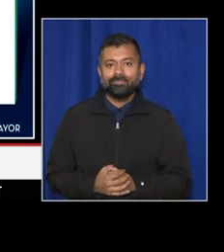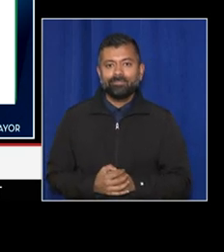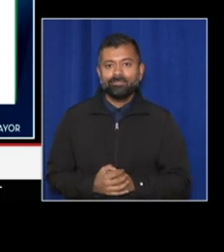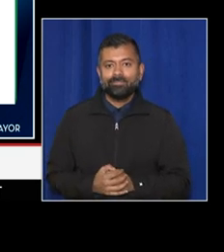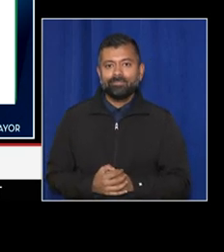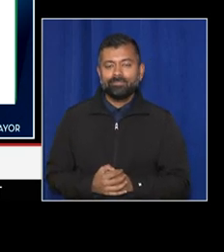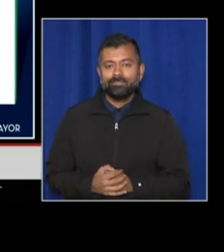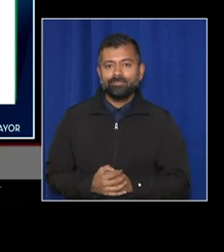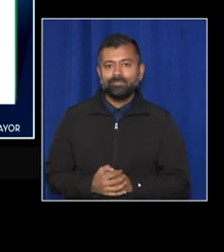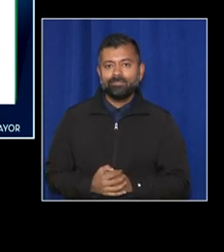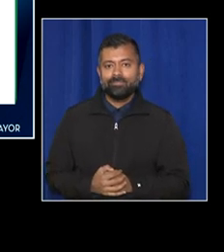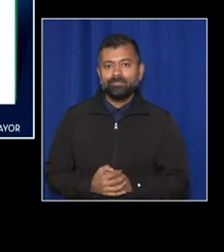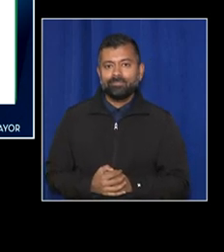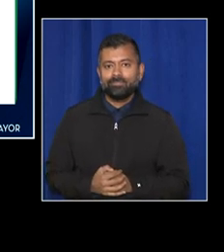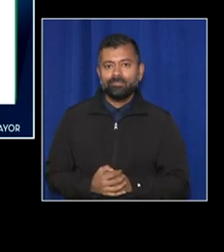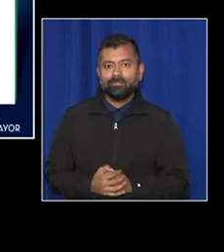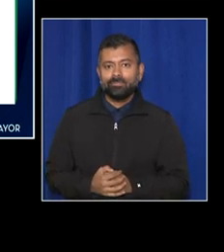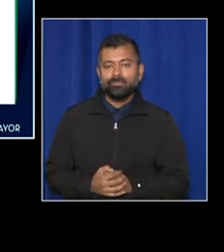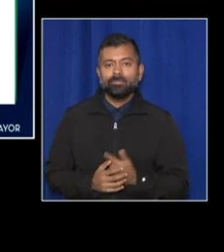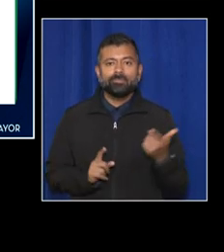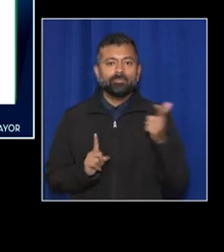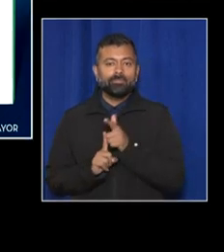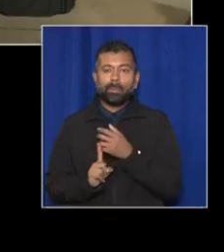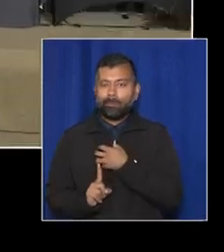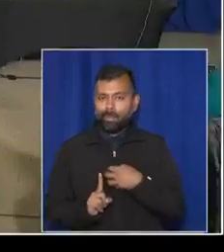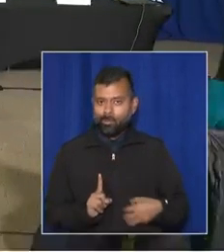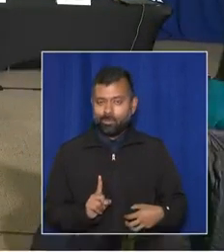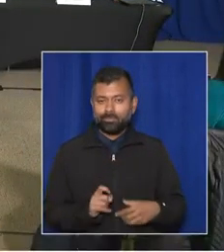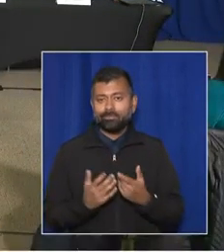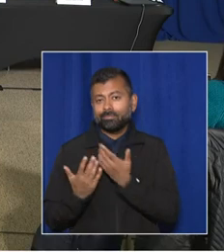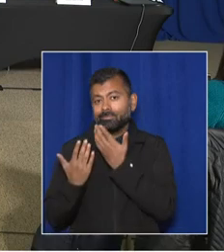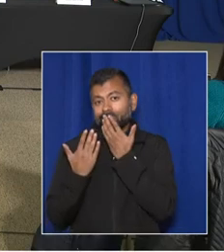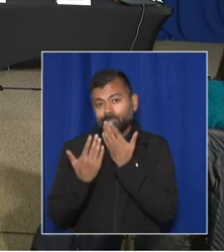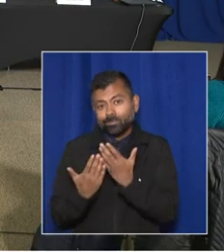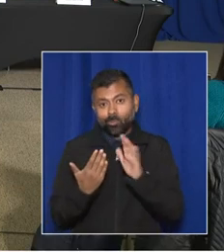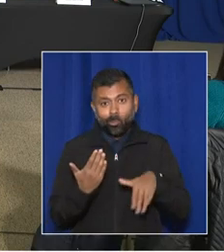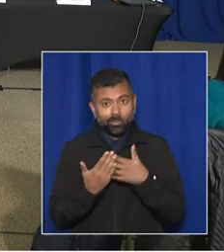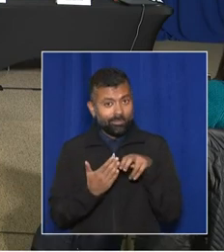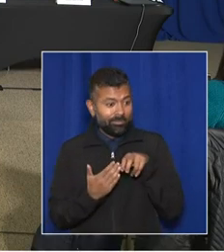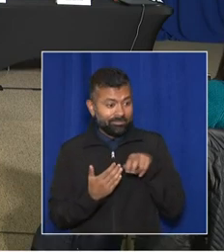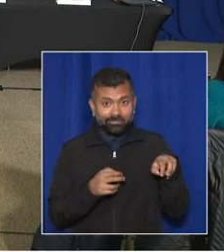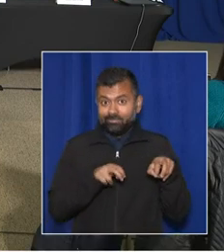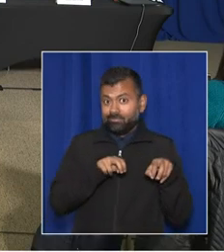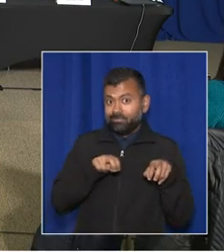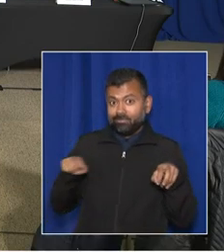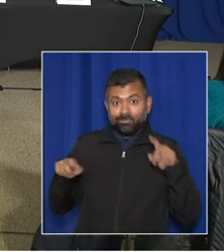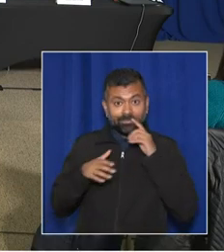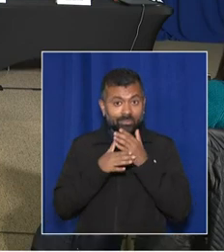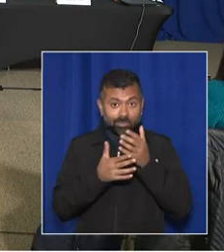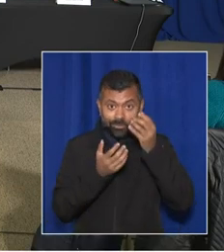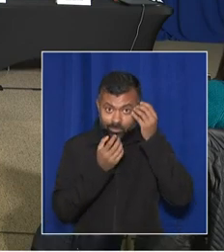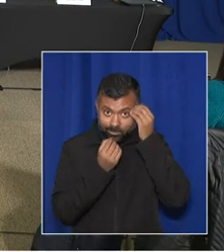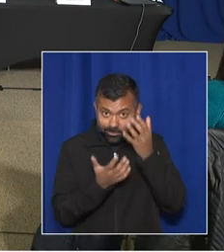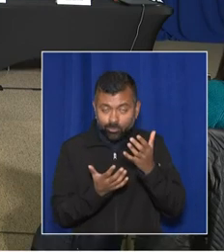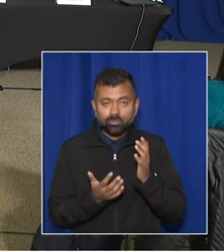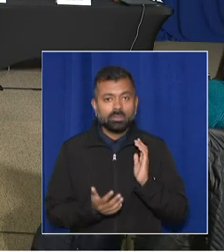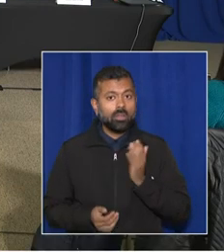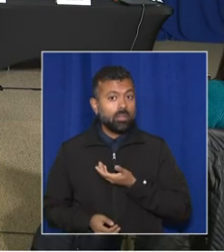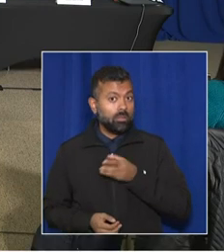Well, I want to thank you all for that information. Again, you know the website,